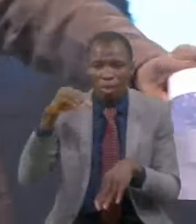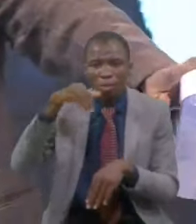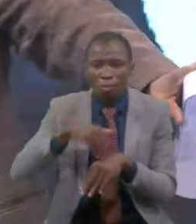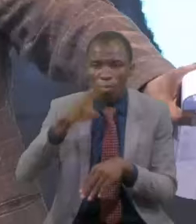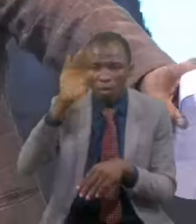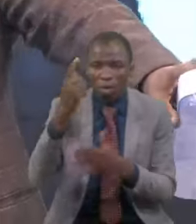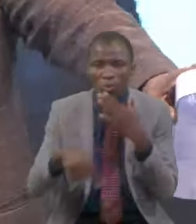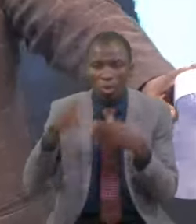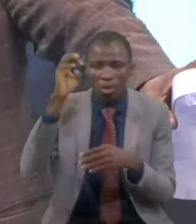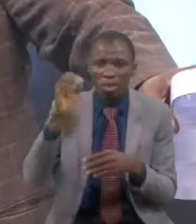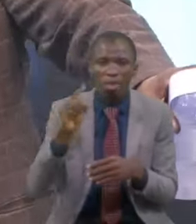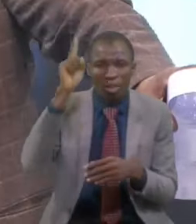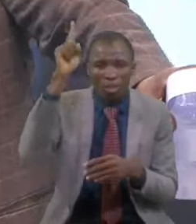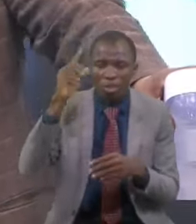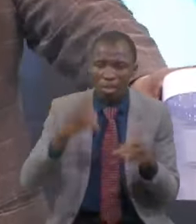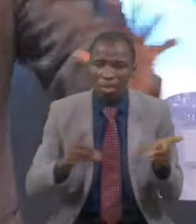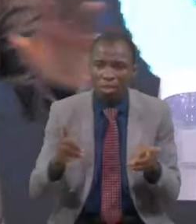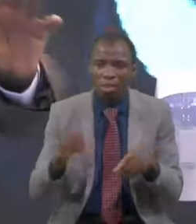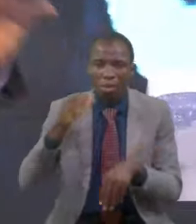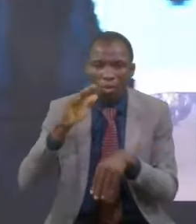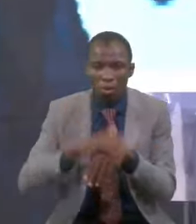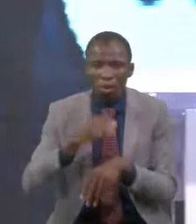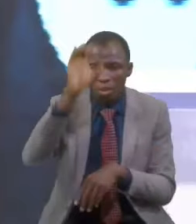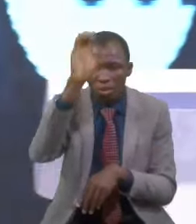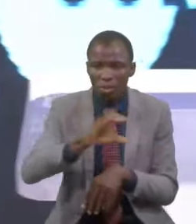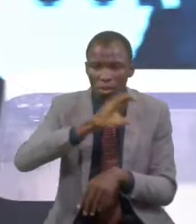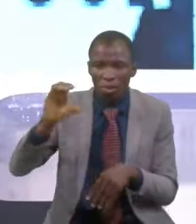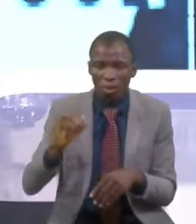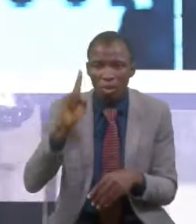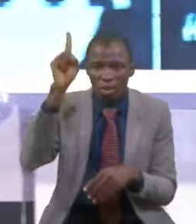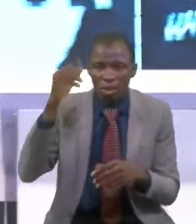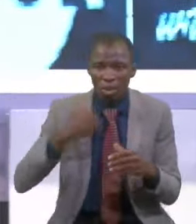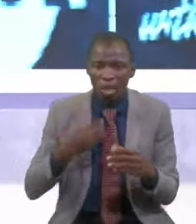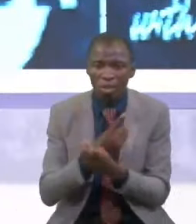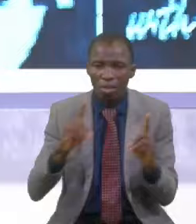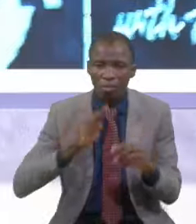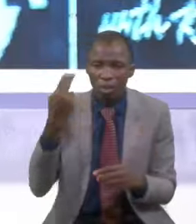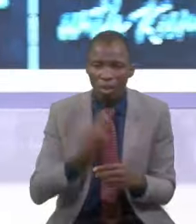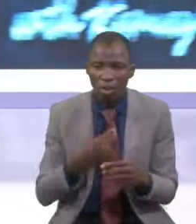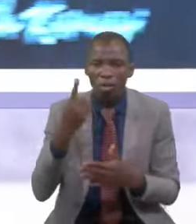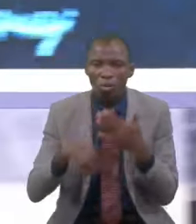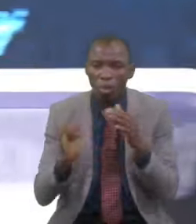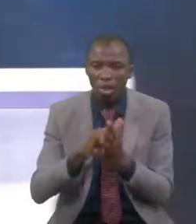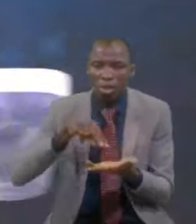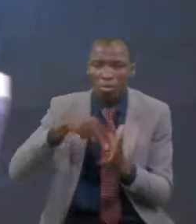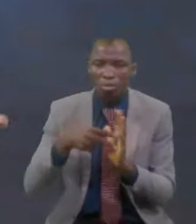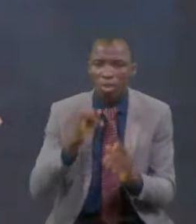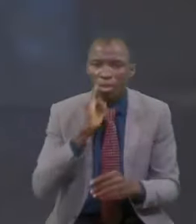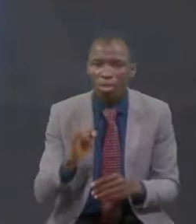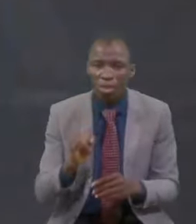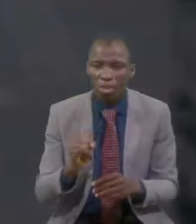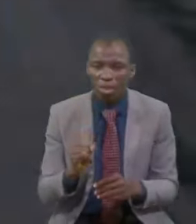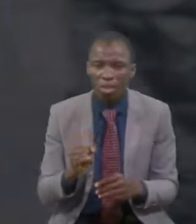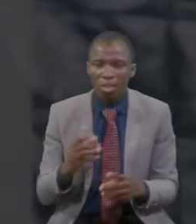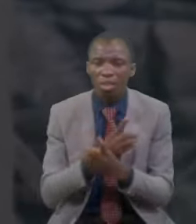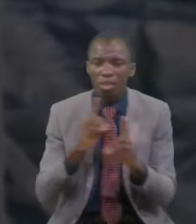on the cross. He has delivered us. What that means is deliverance is